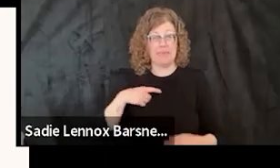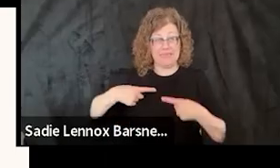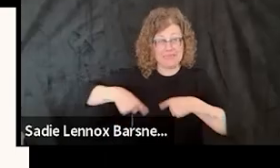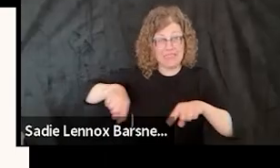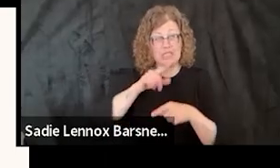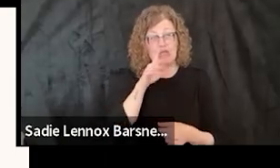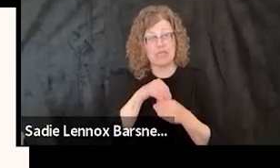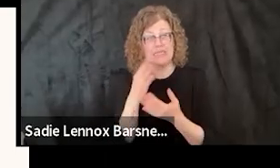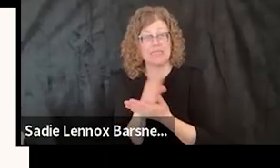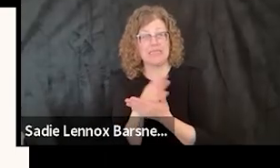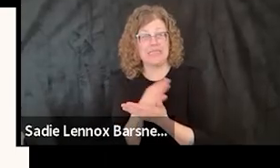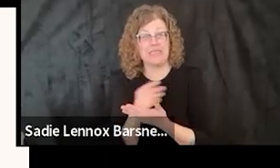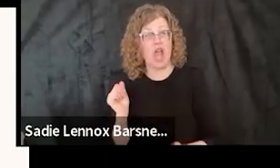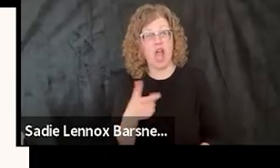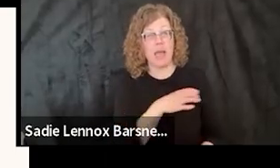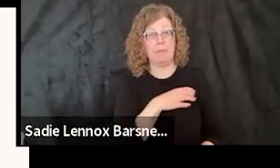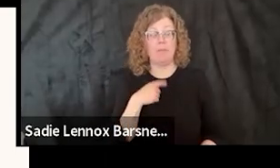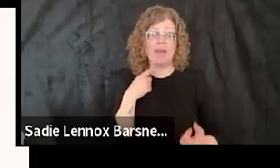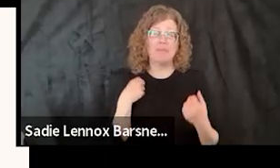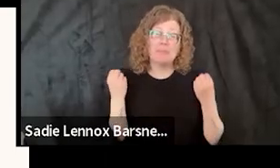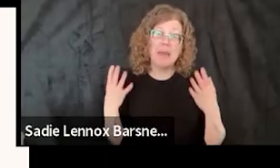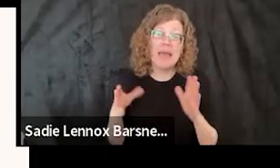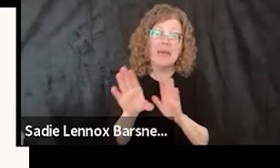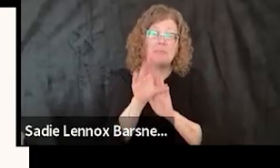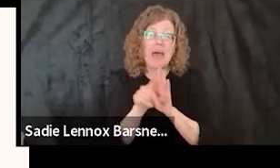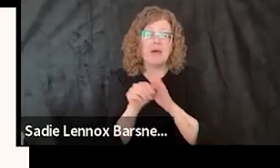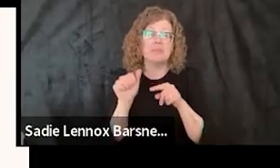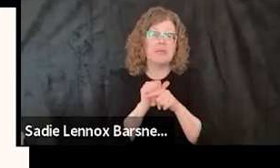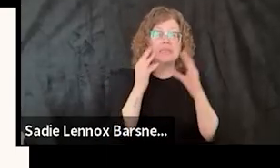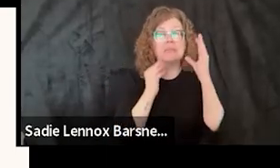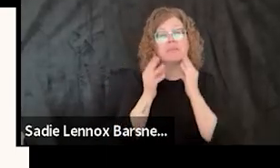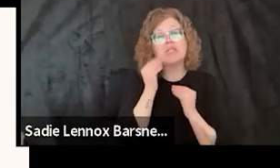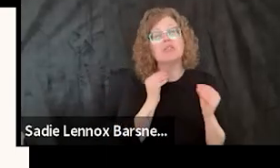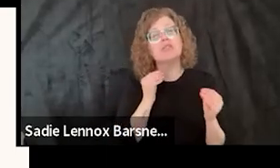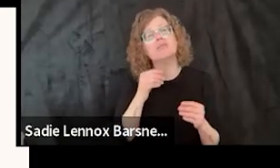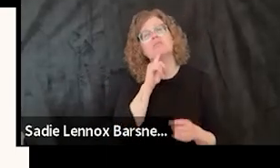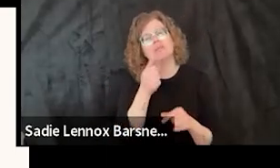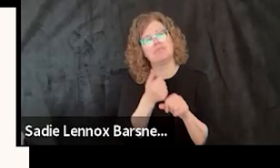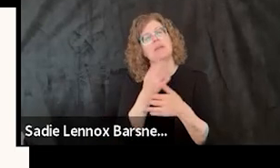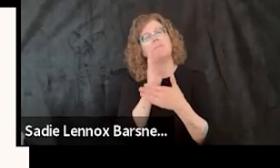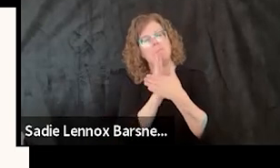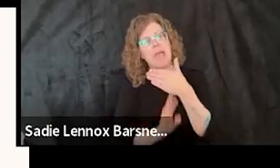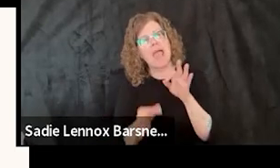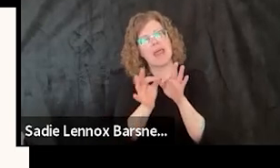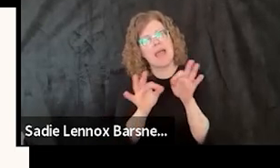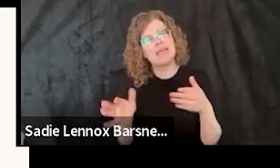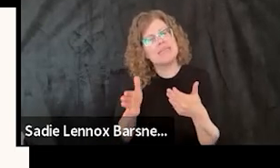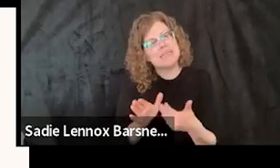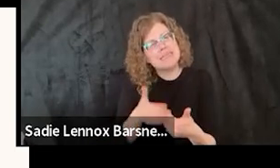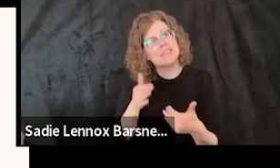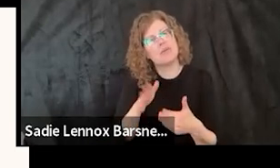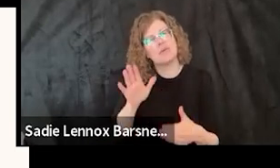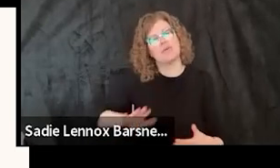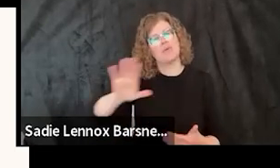many different places, practices, and experiences. Don't assume that they will understand your